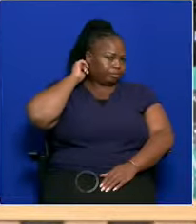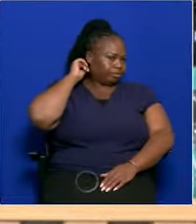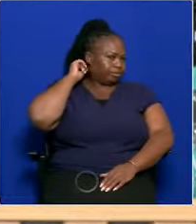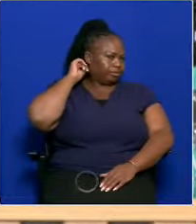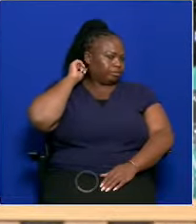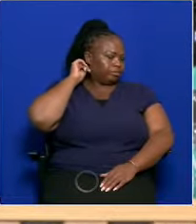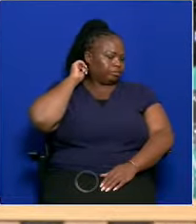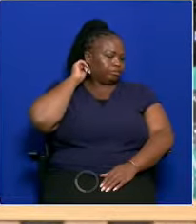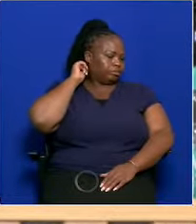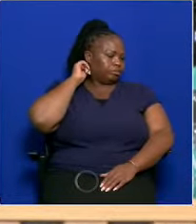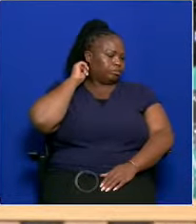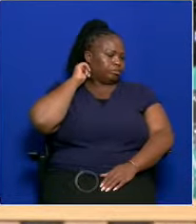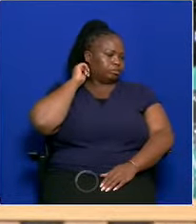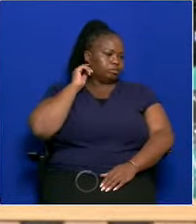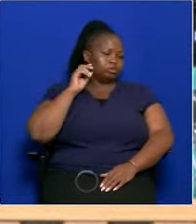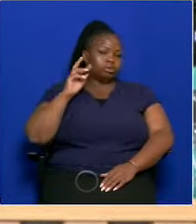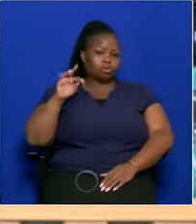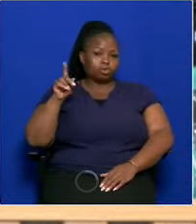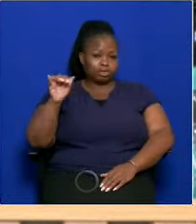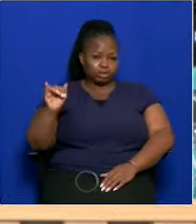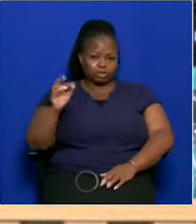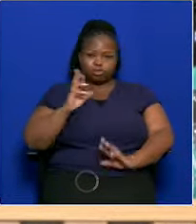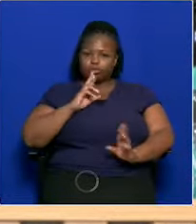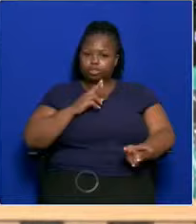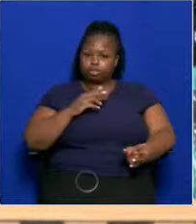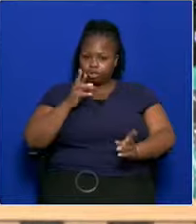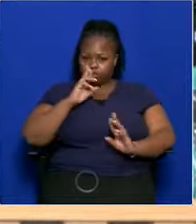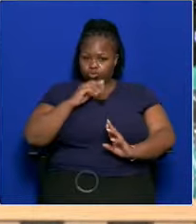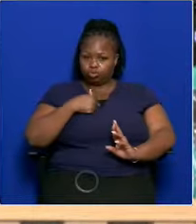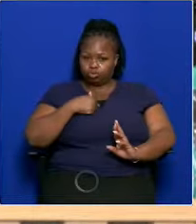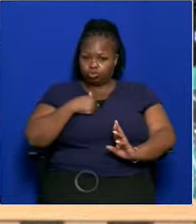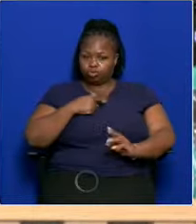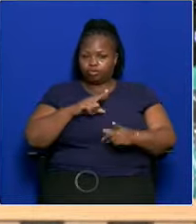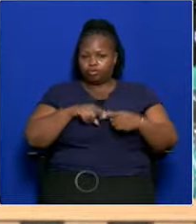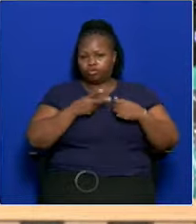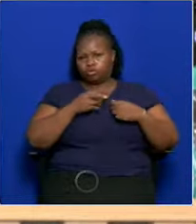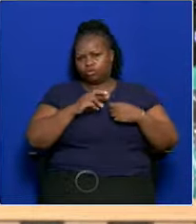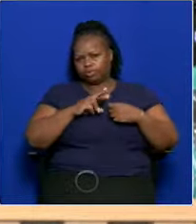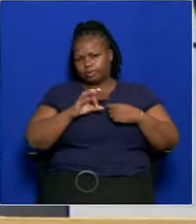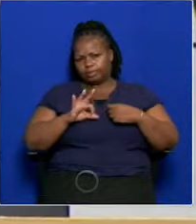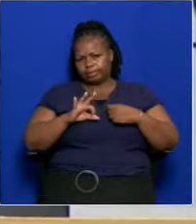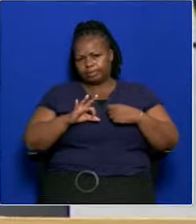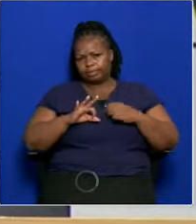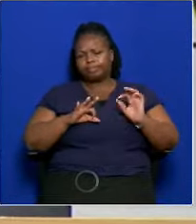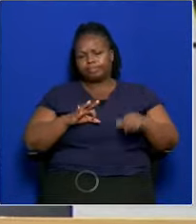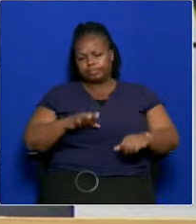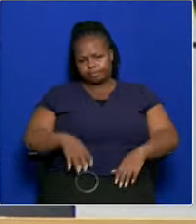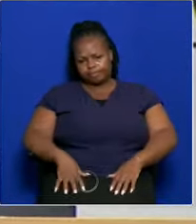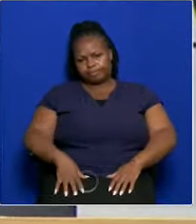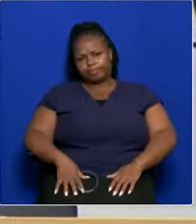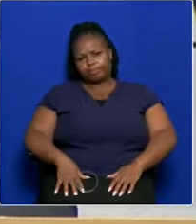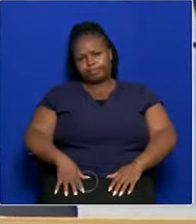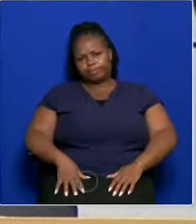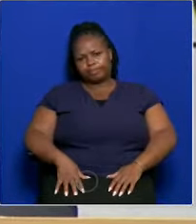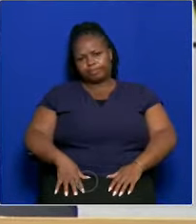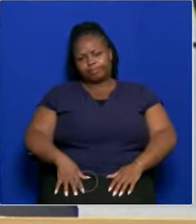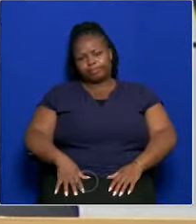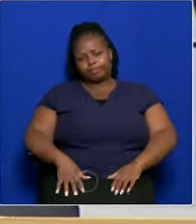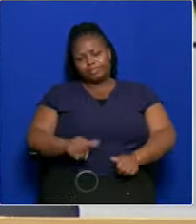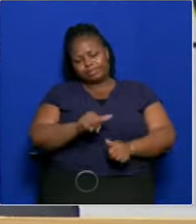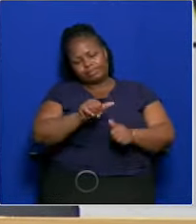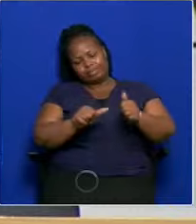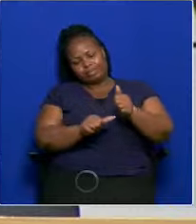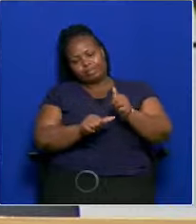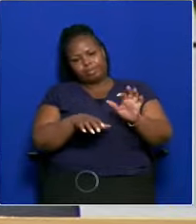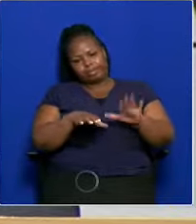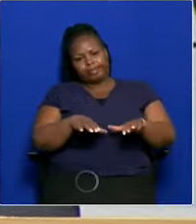Sergeant Nkosi was reporting to you from 2023. Yeah, I said the component. Under the strength, he was under the